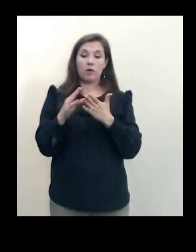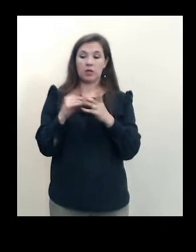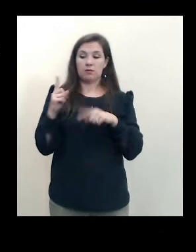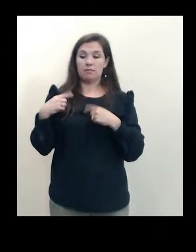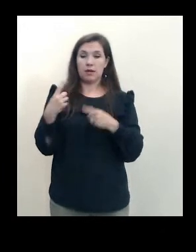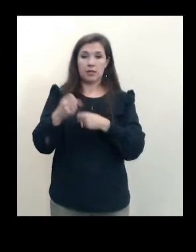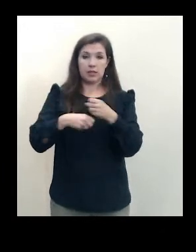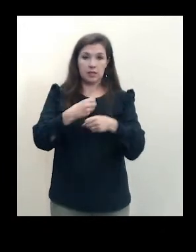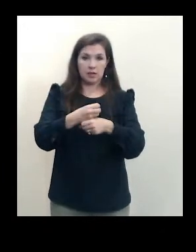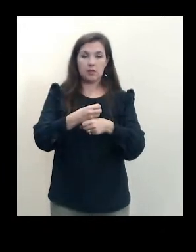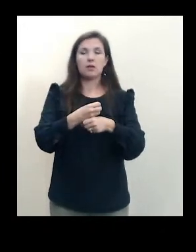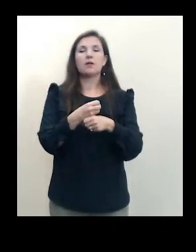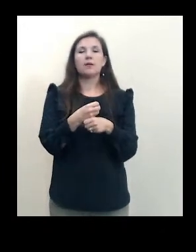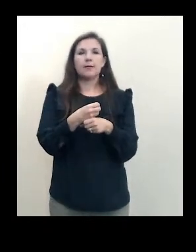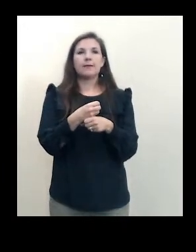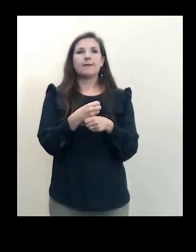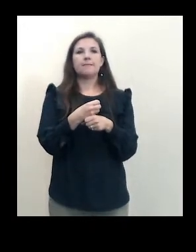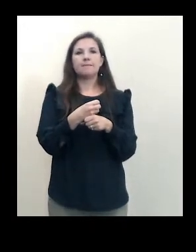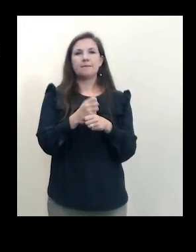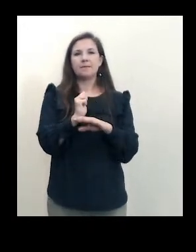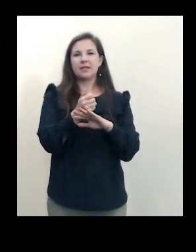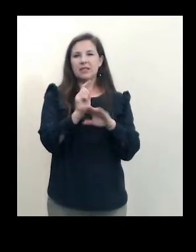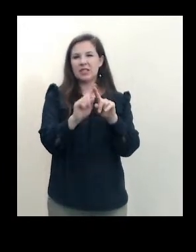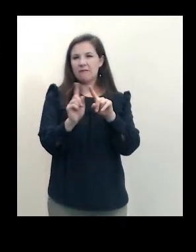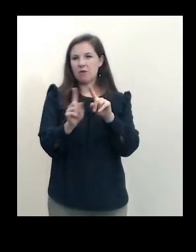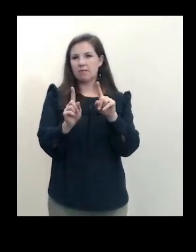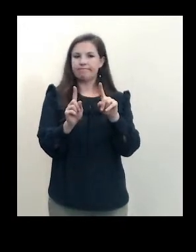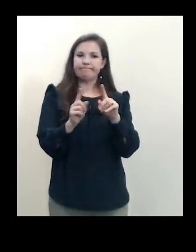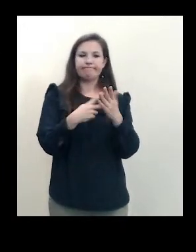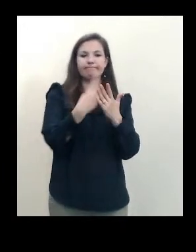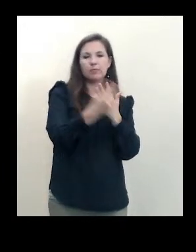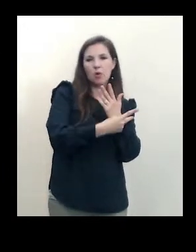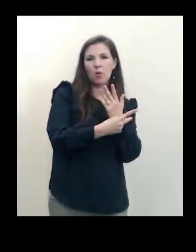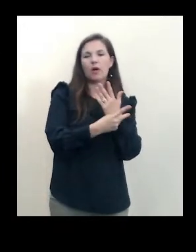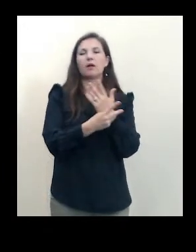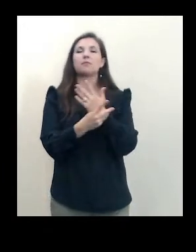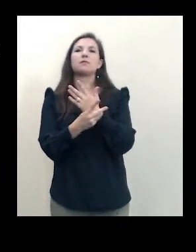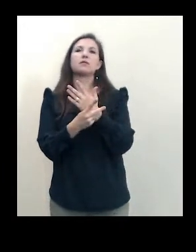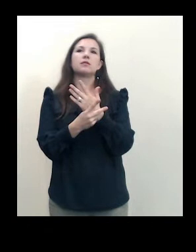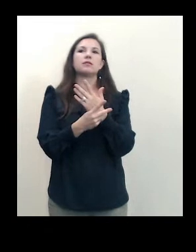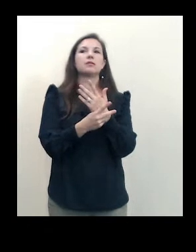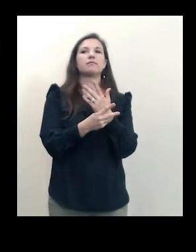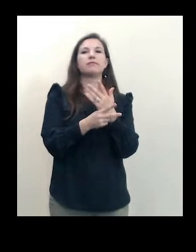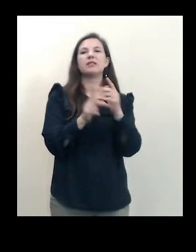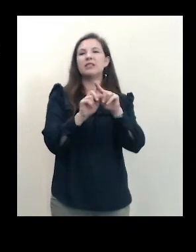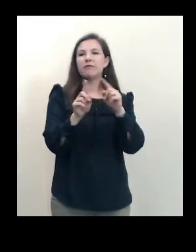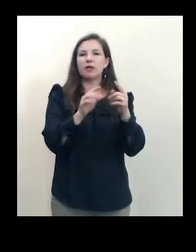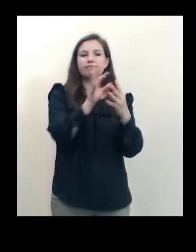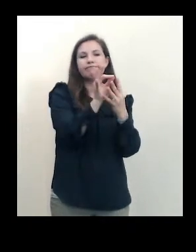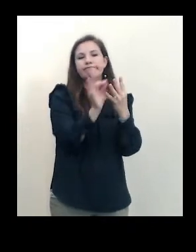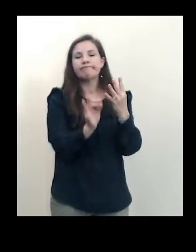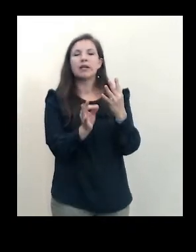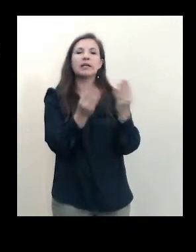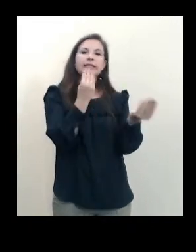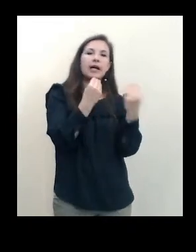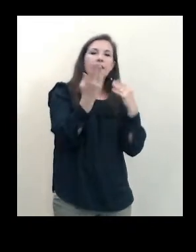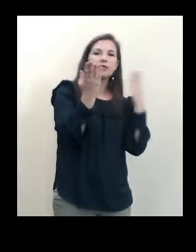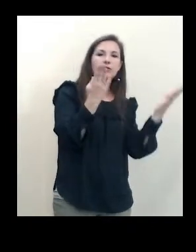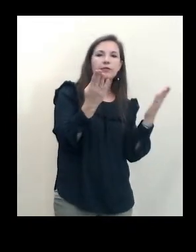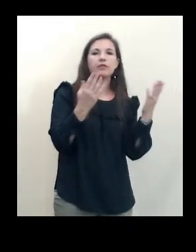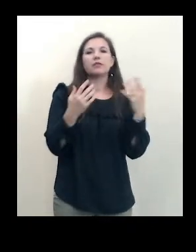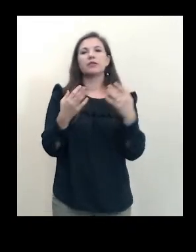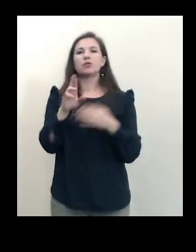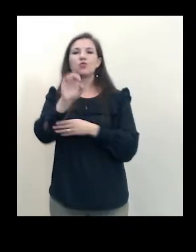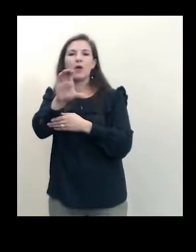We're implementing a couple different styles of programs with regards to dining services and recreational services